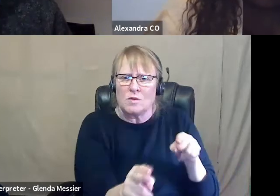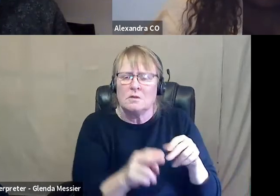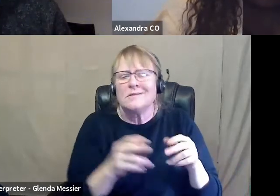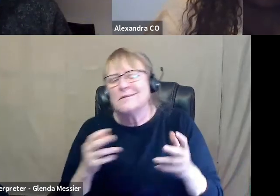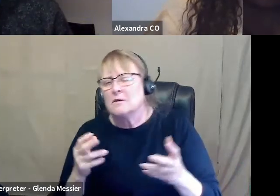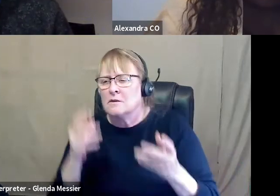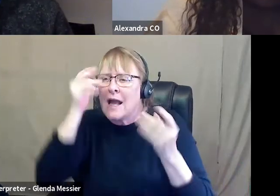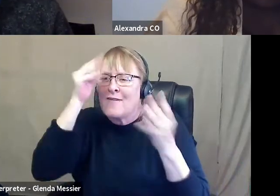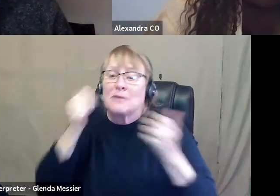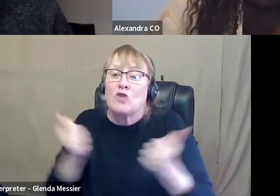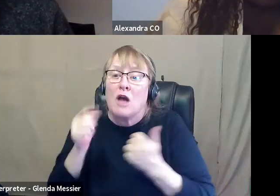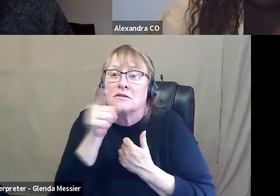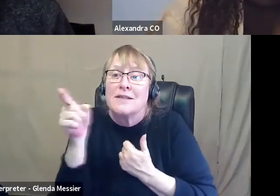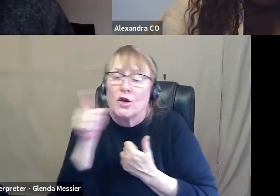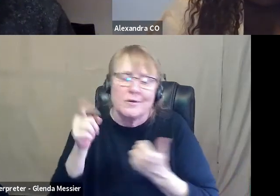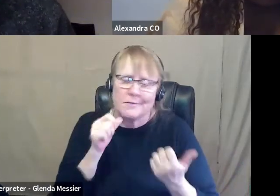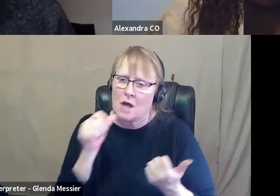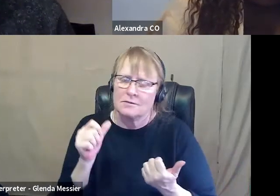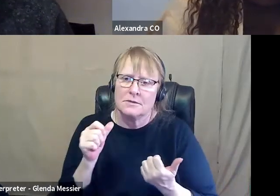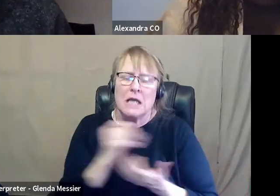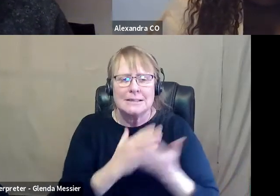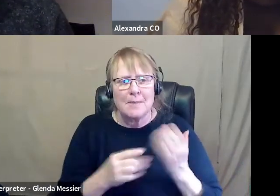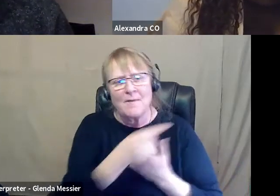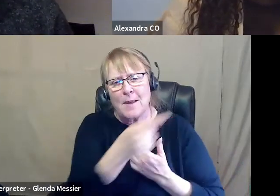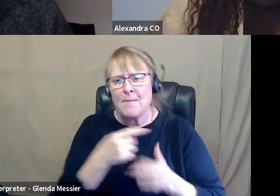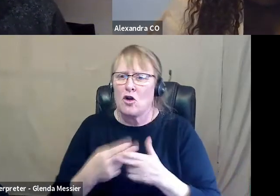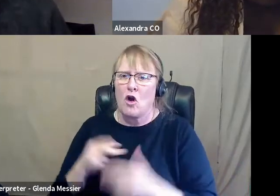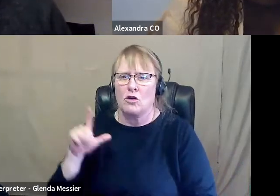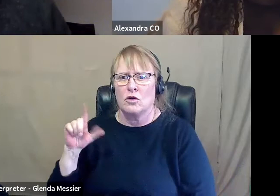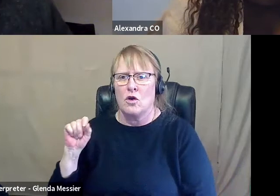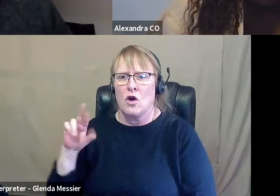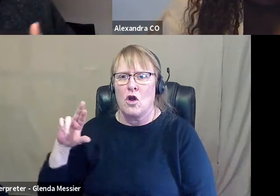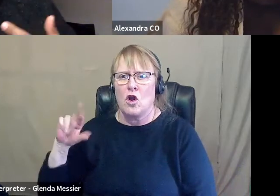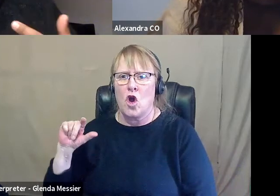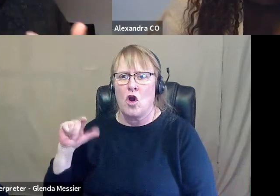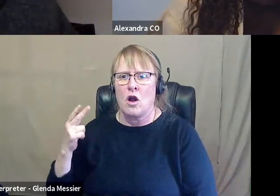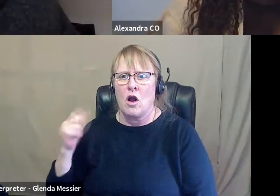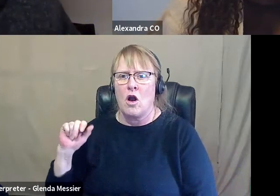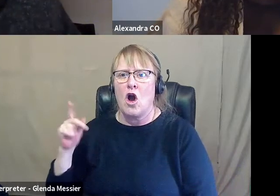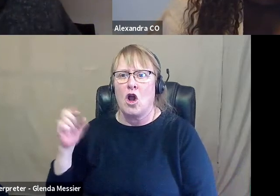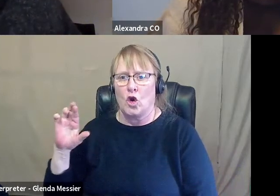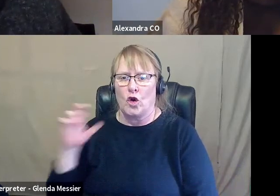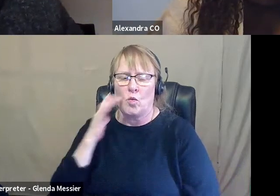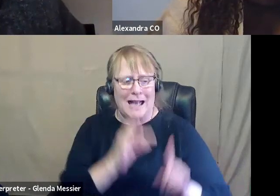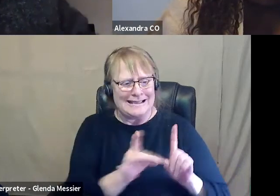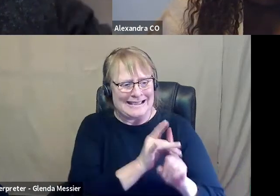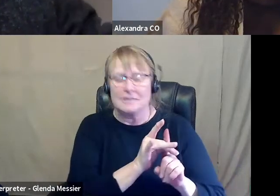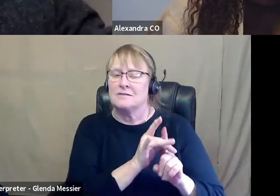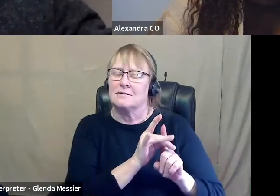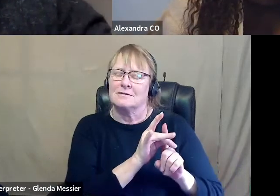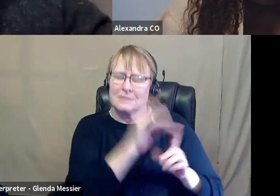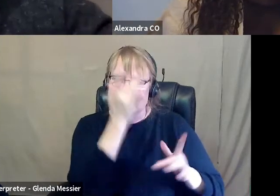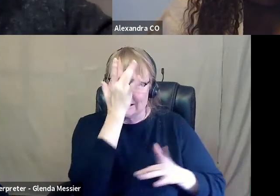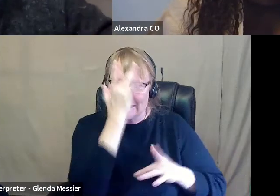literature where people who have these long COVID symptoms get a vaccine and their symptoms melt away. A lot of this has